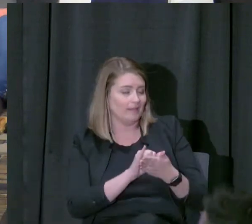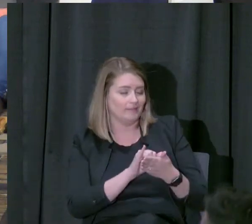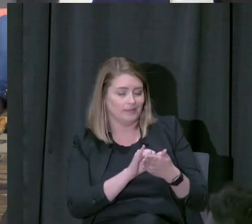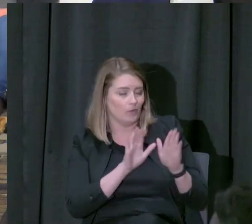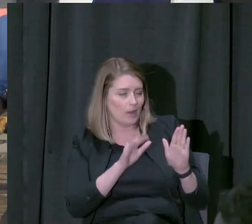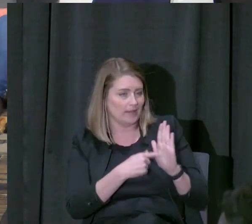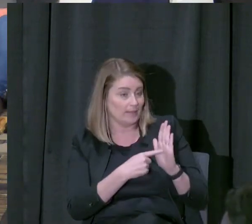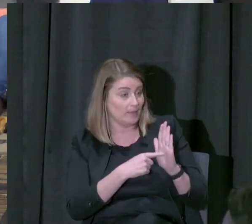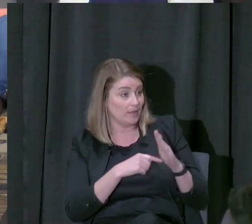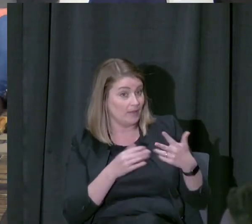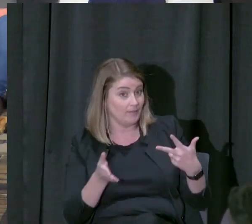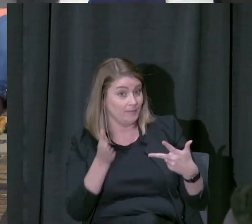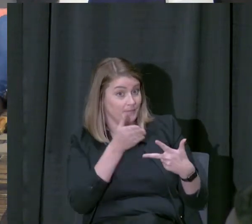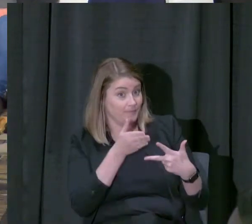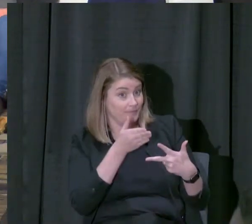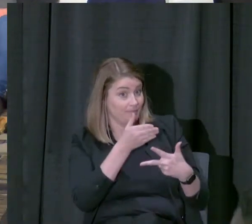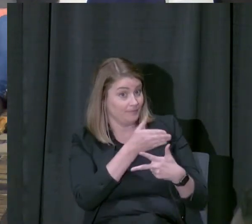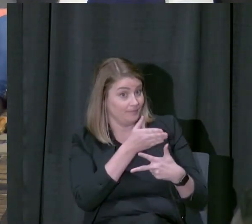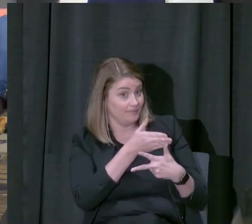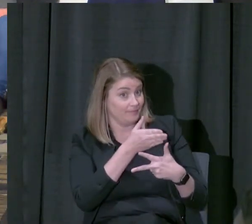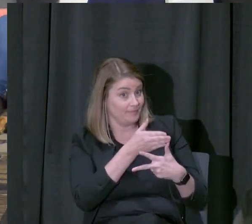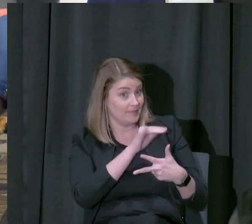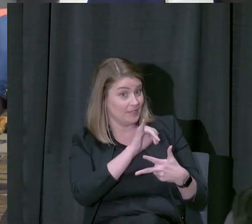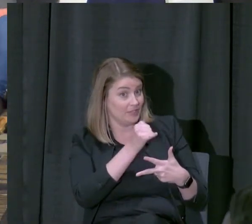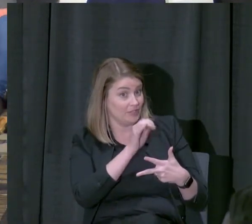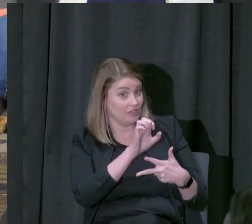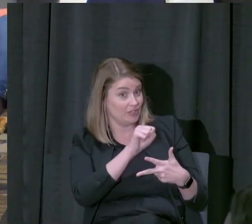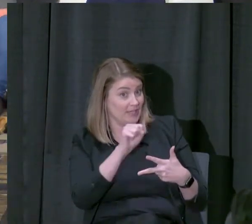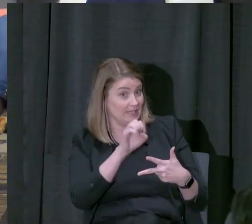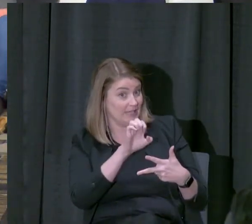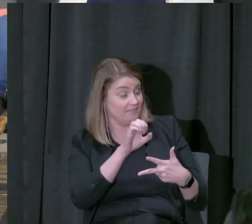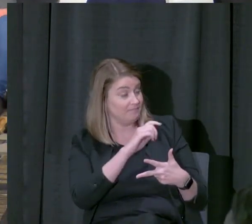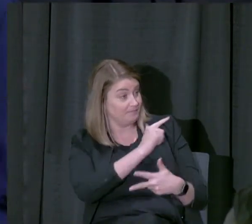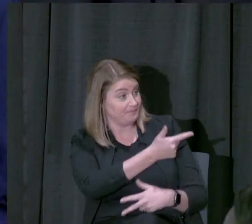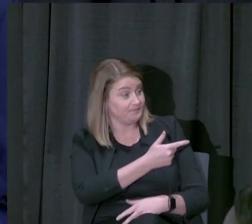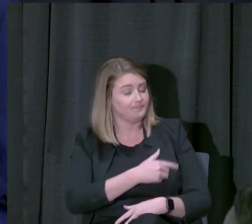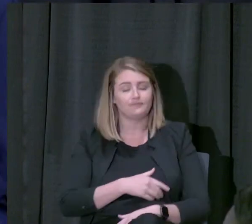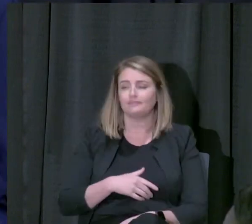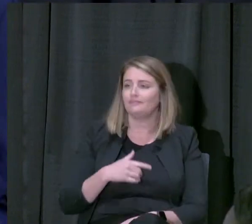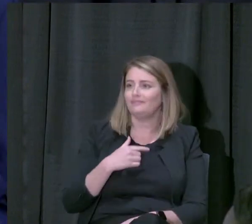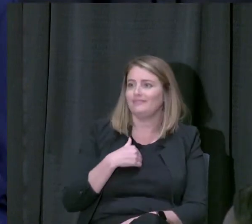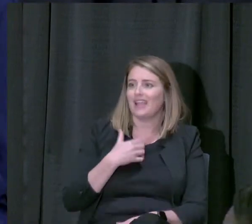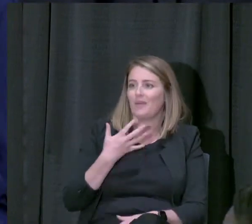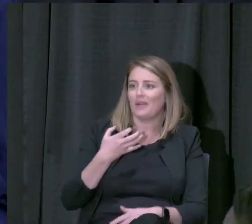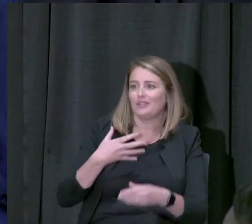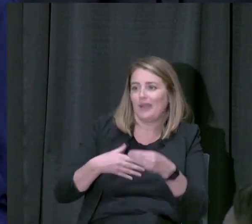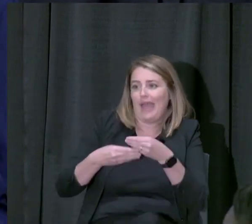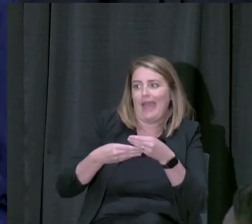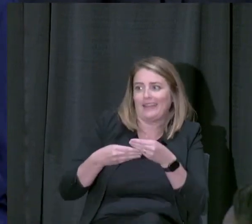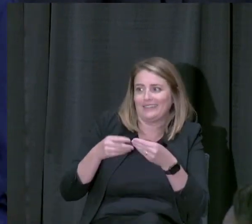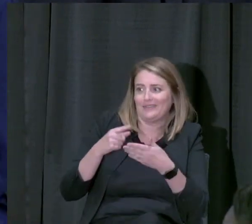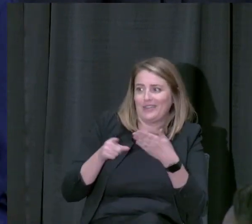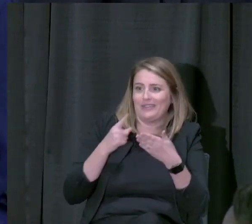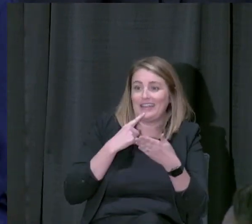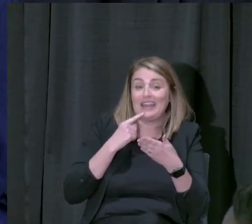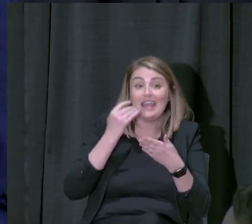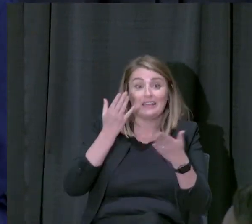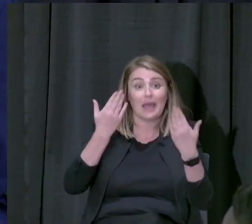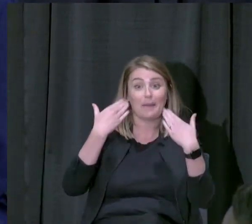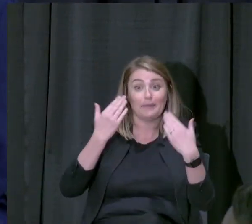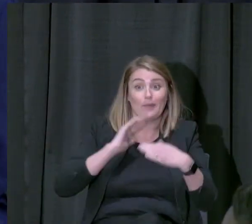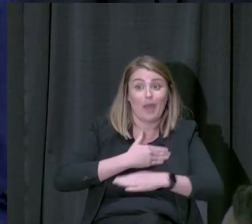with? Well, I just want to piggyback on what you were saying about us being here at the conference and invite people to stop by the